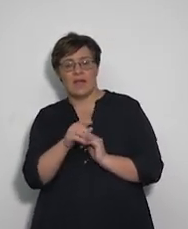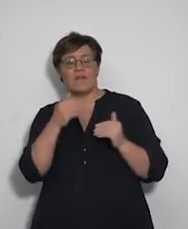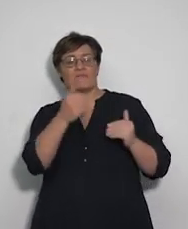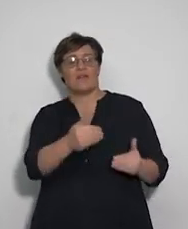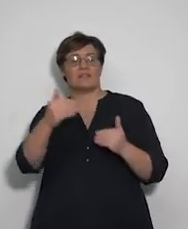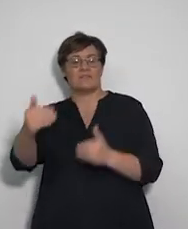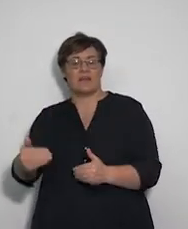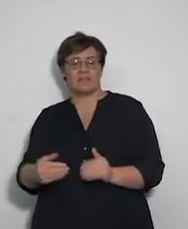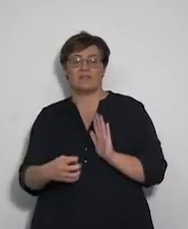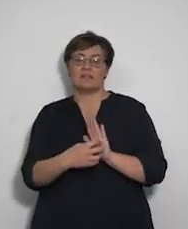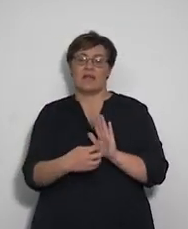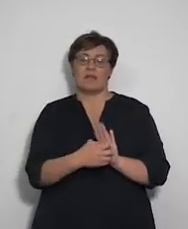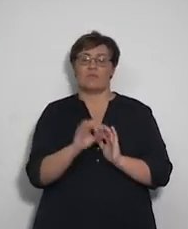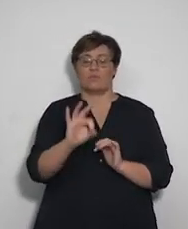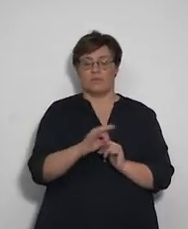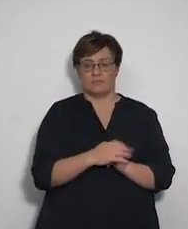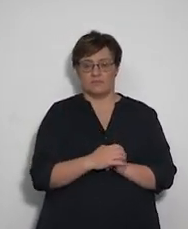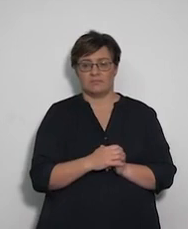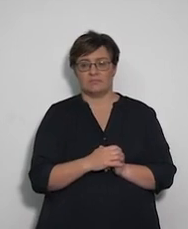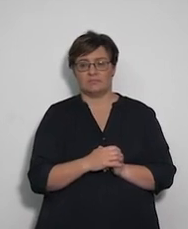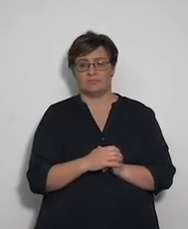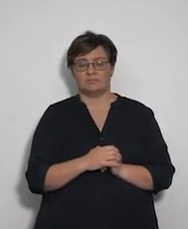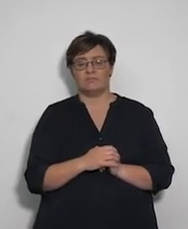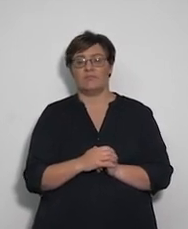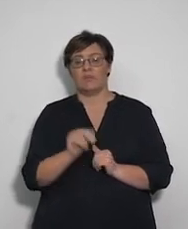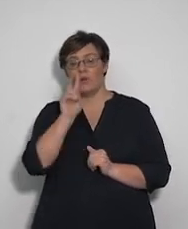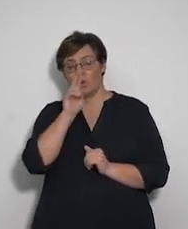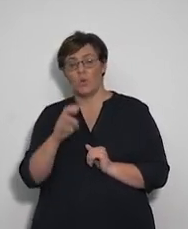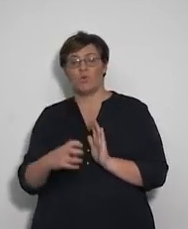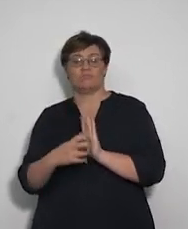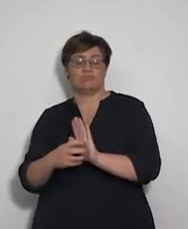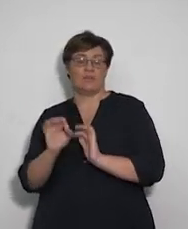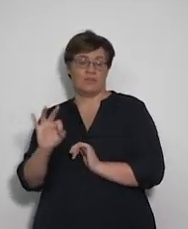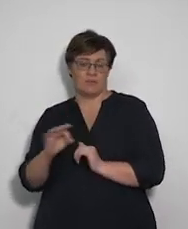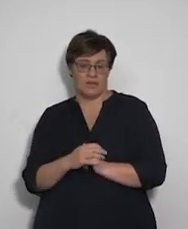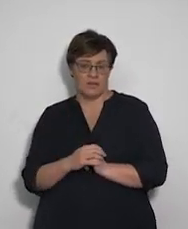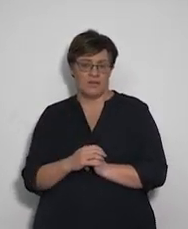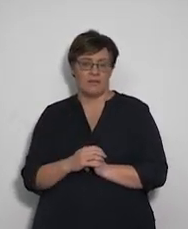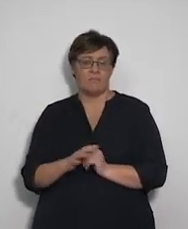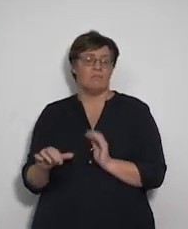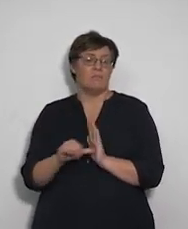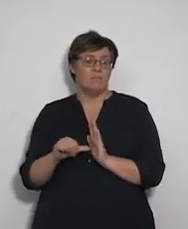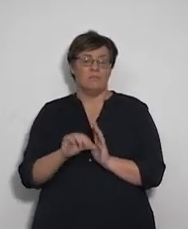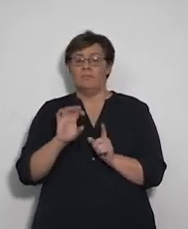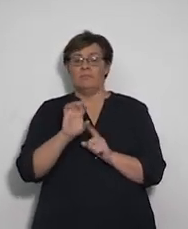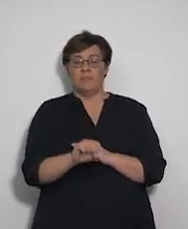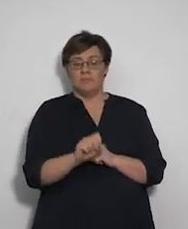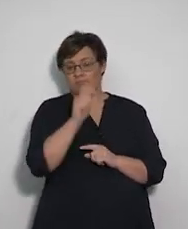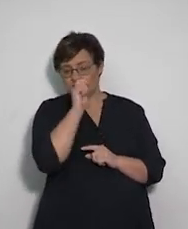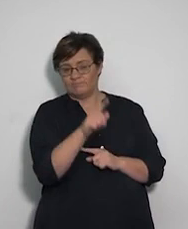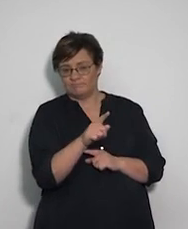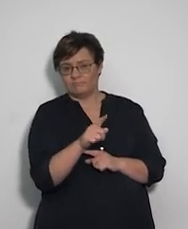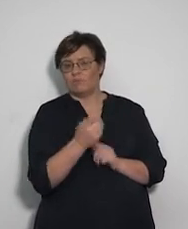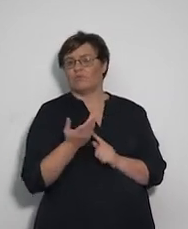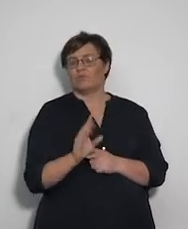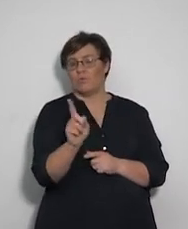the phases represented in diagram 3. So guys, when we look at diagram 3, it's important that we first